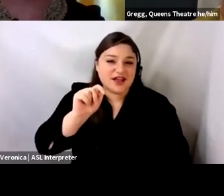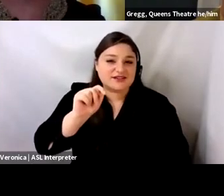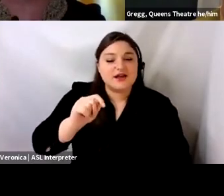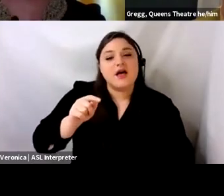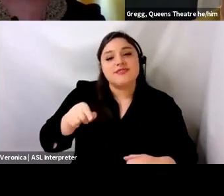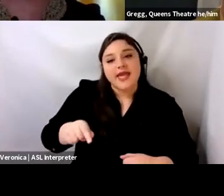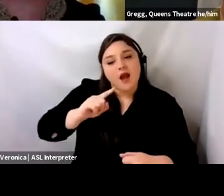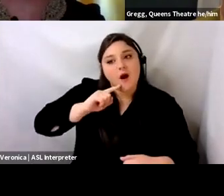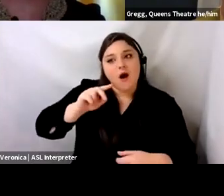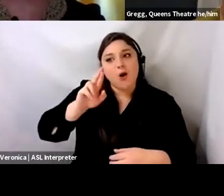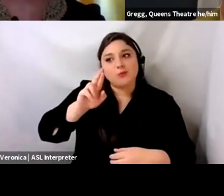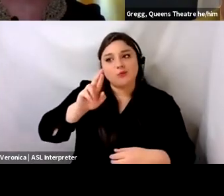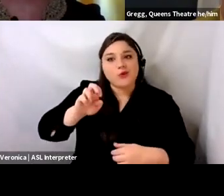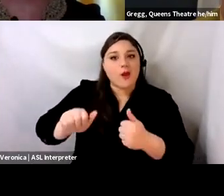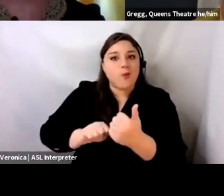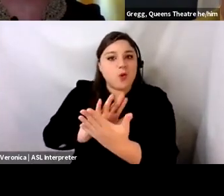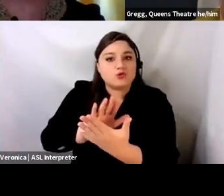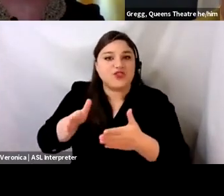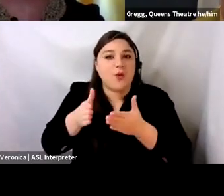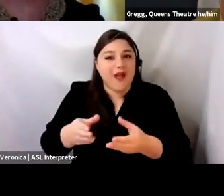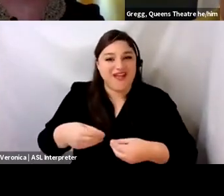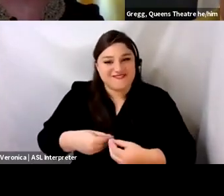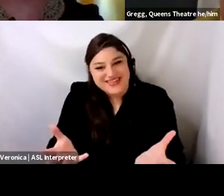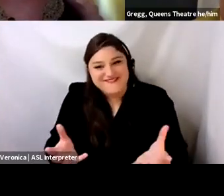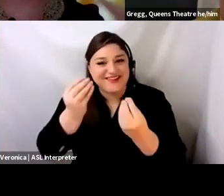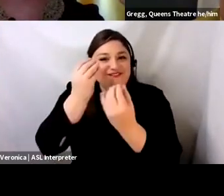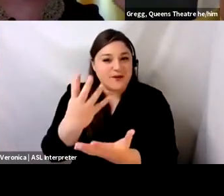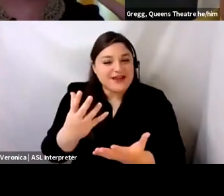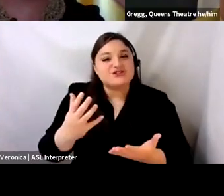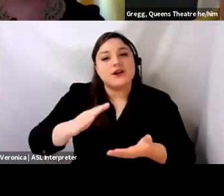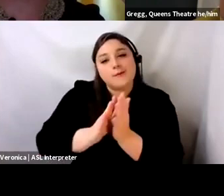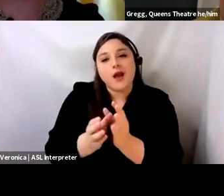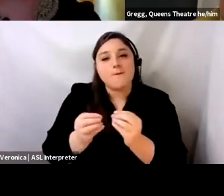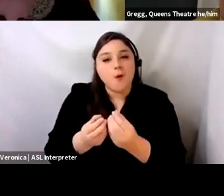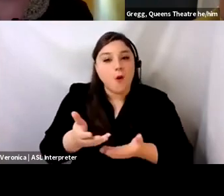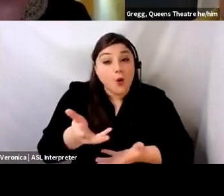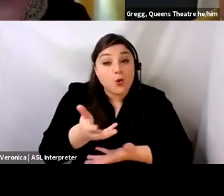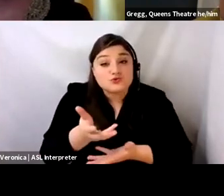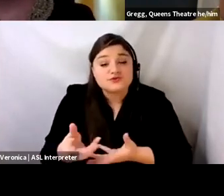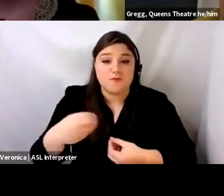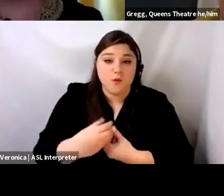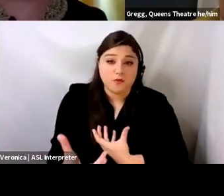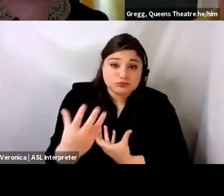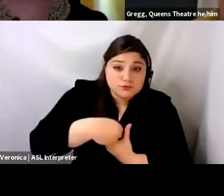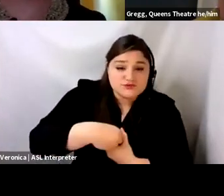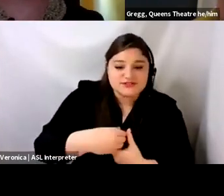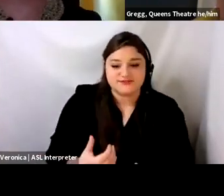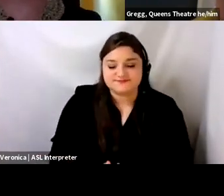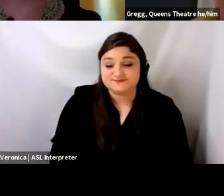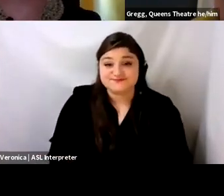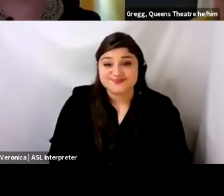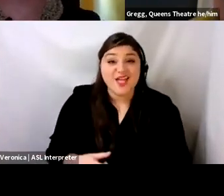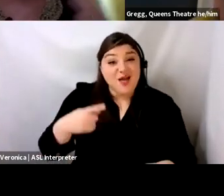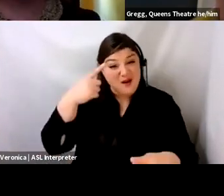access. But, you know, I think a lot of people in March and April just didn't know what to do.